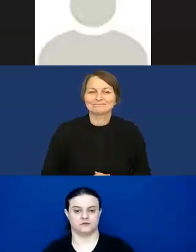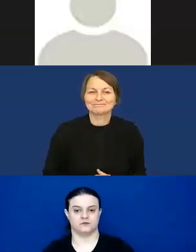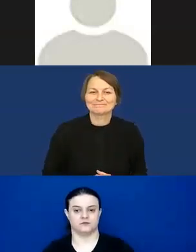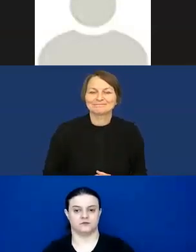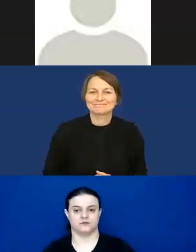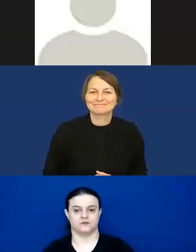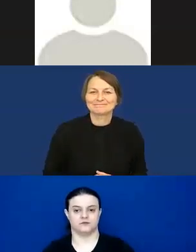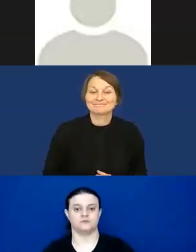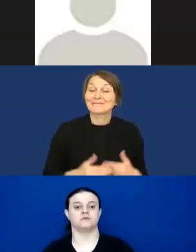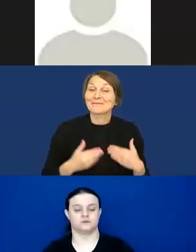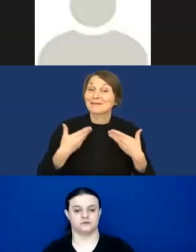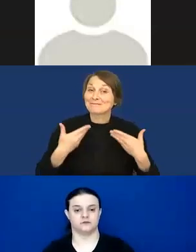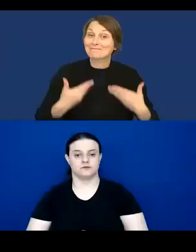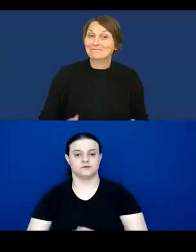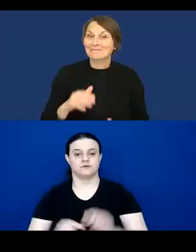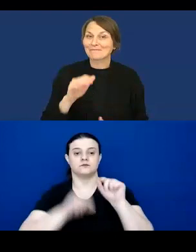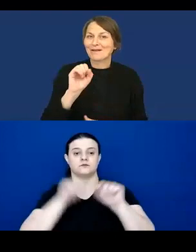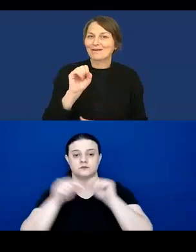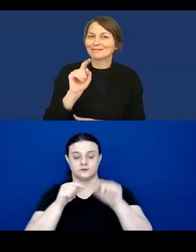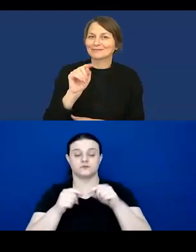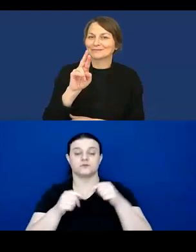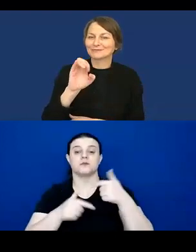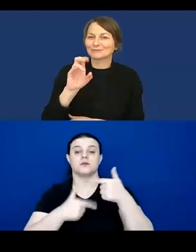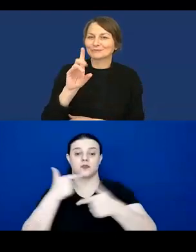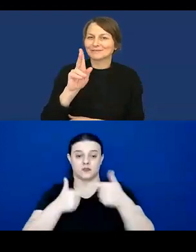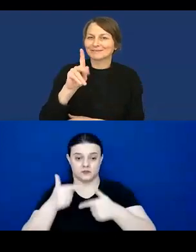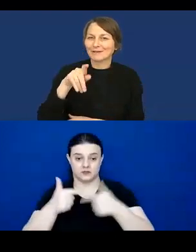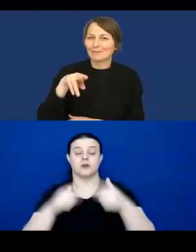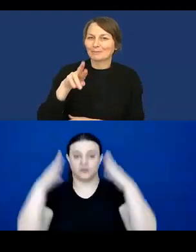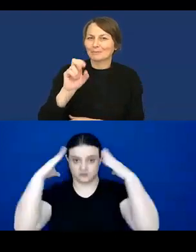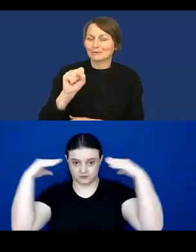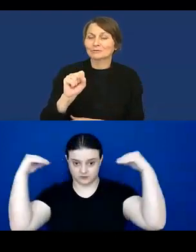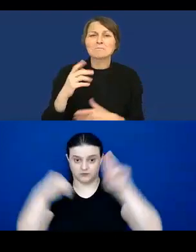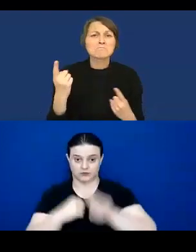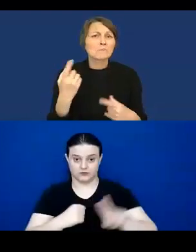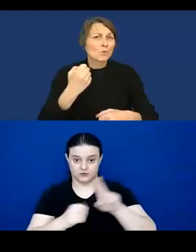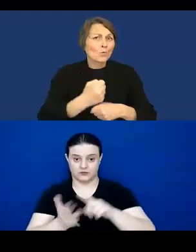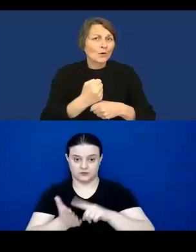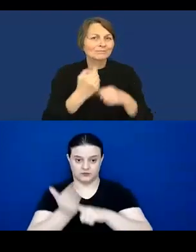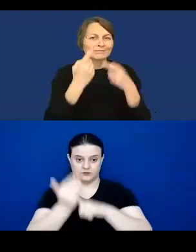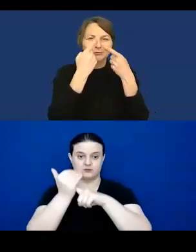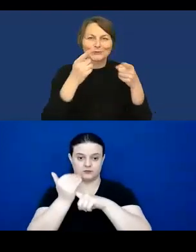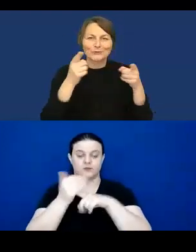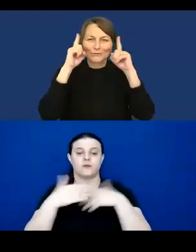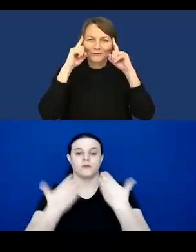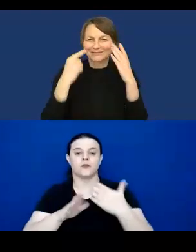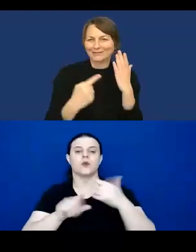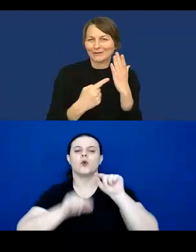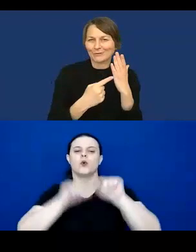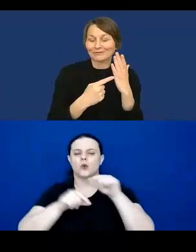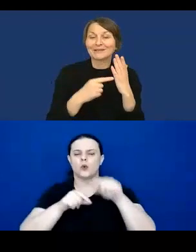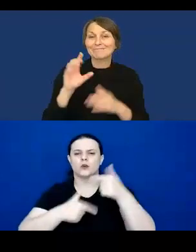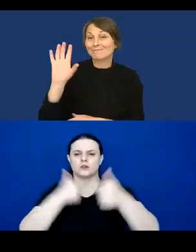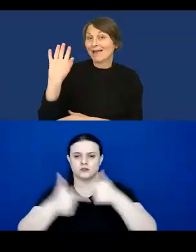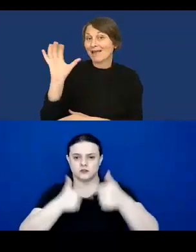I am Astrid Kappers from Eindhoven University of Technology in the Netherlands, and I will give you some background on thermal and